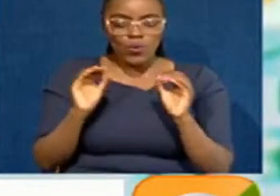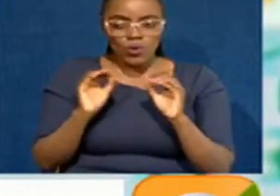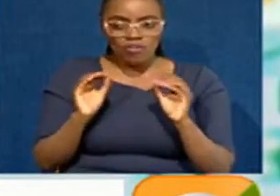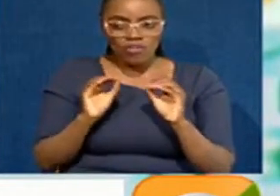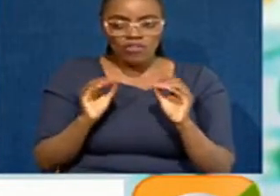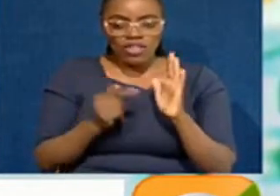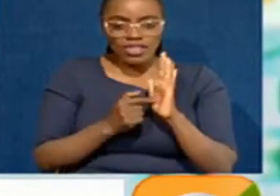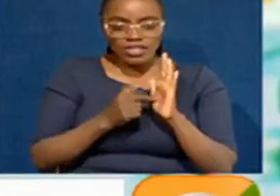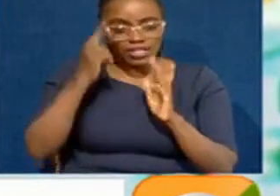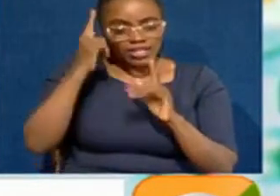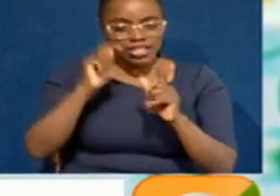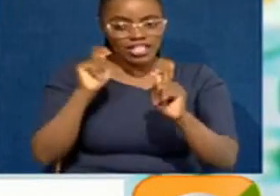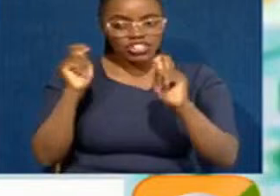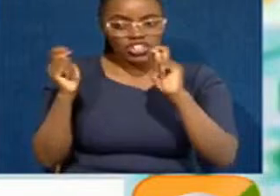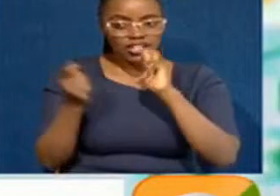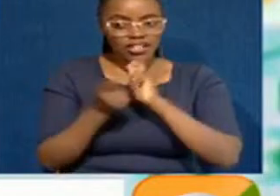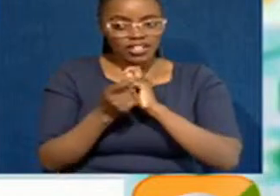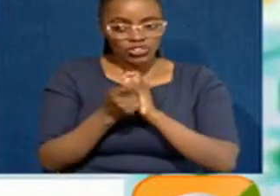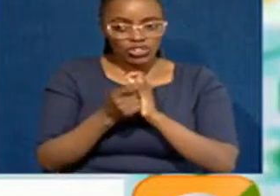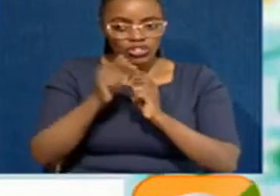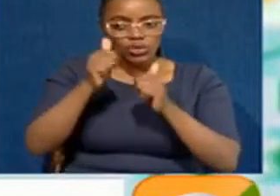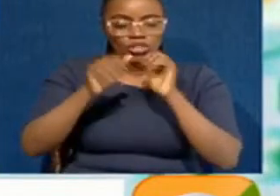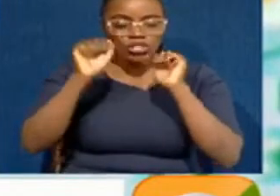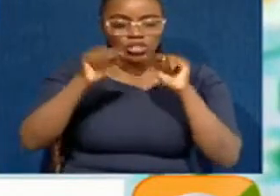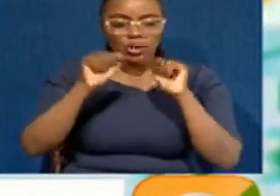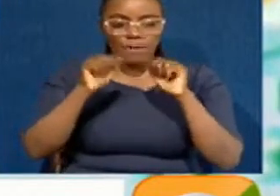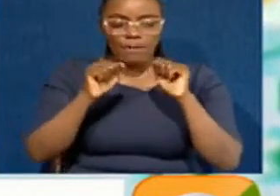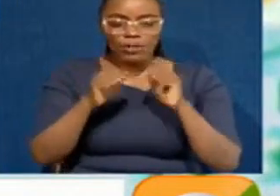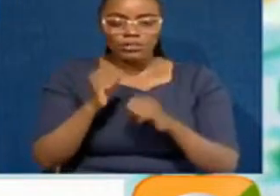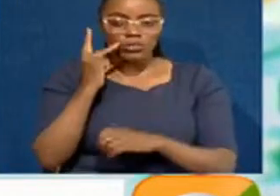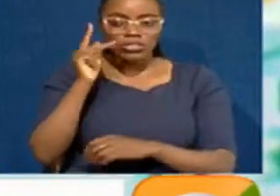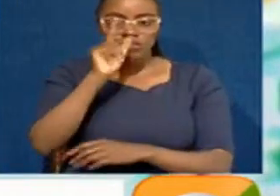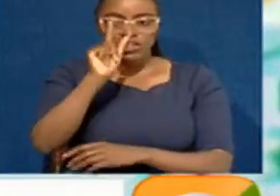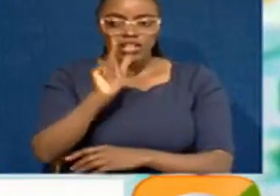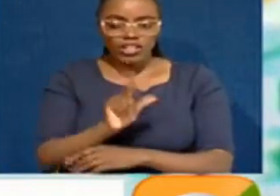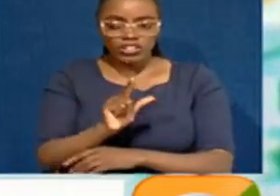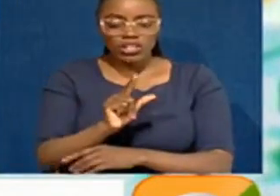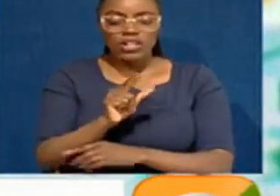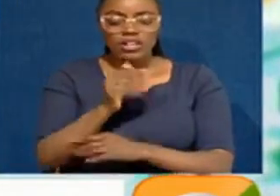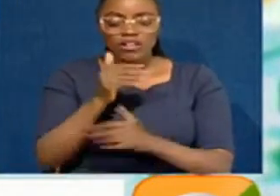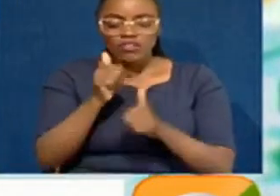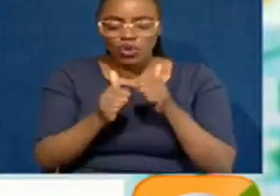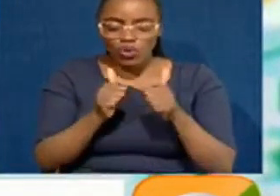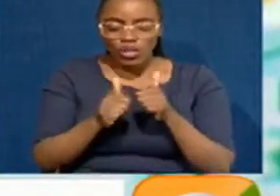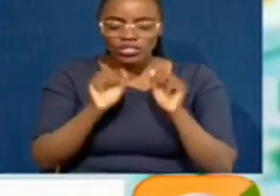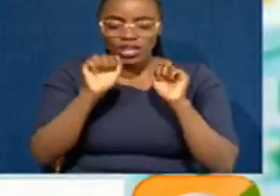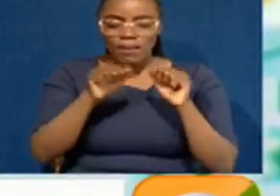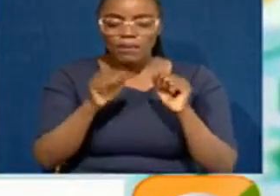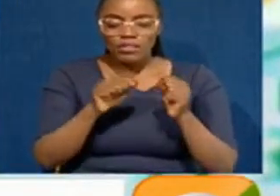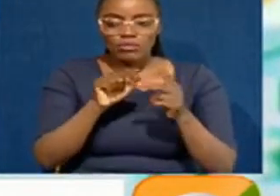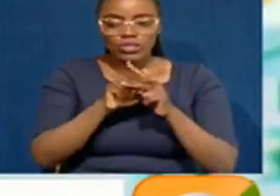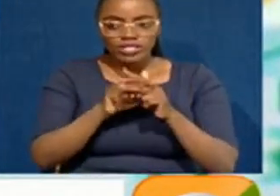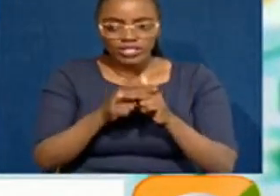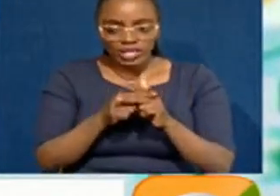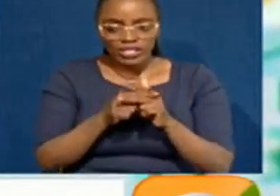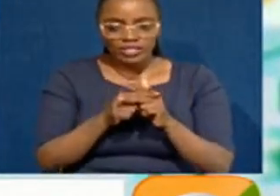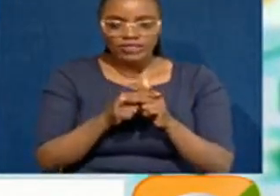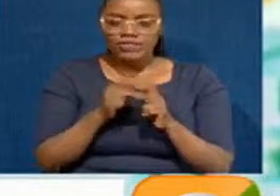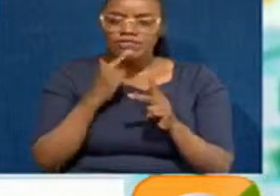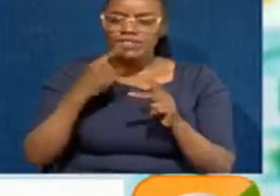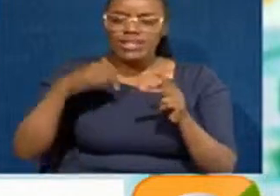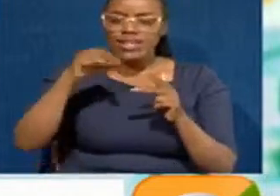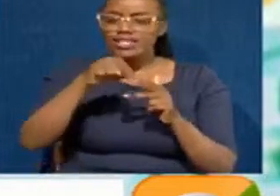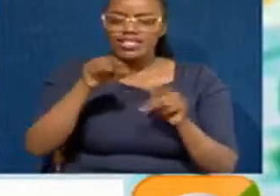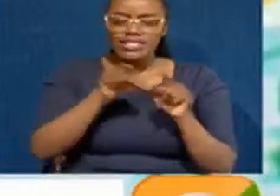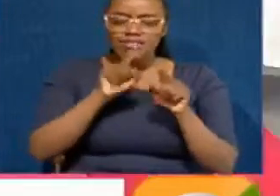think, the transition that we can be proud of as a region coming forward. But there's a lot also to be done in terms so tell of us translating.